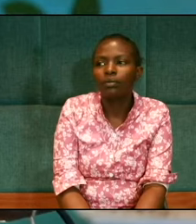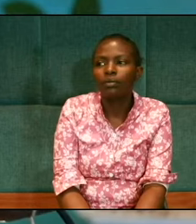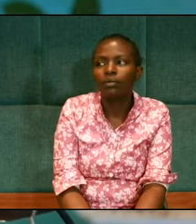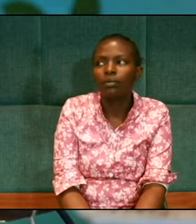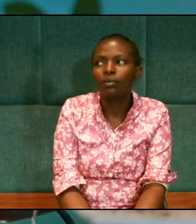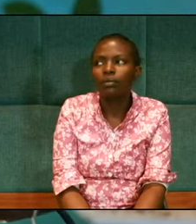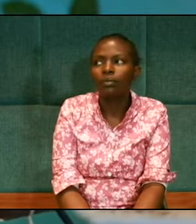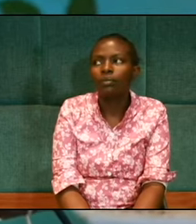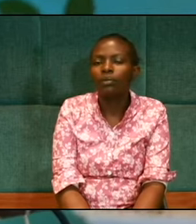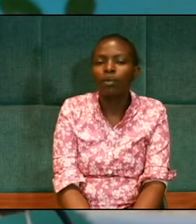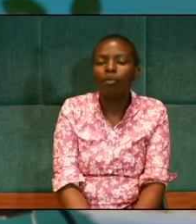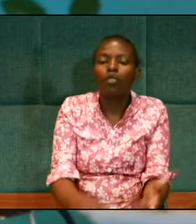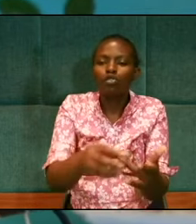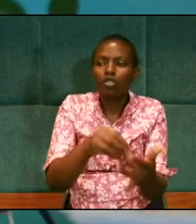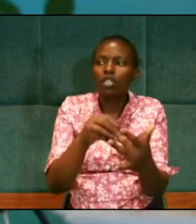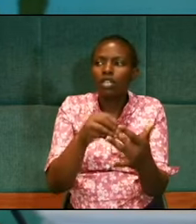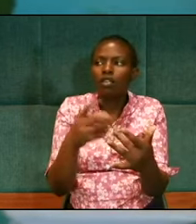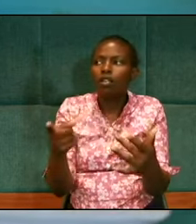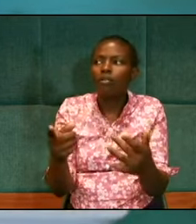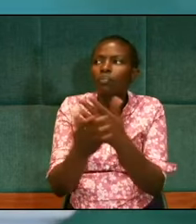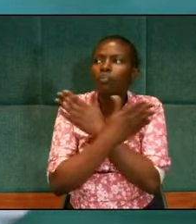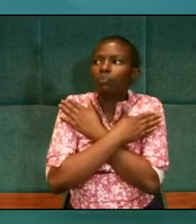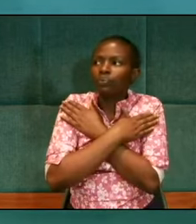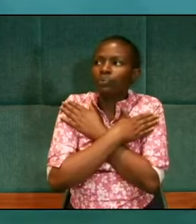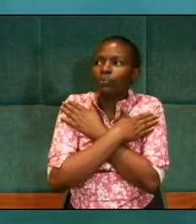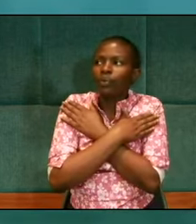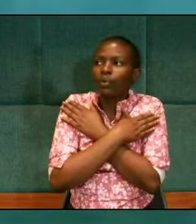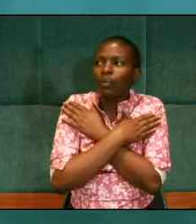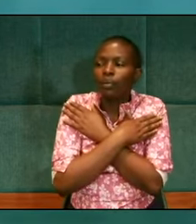Choice of a spouse cannot be left.